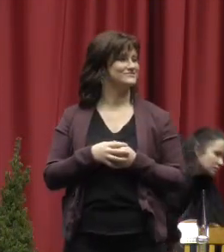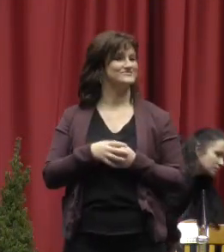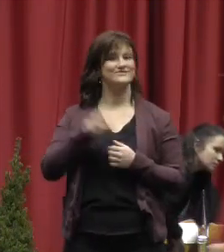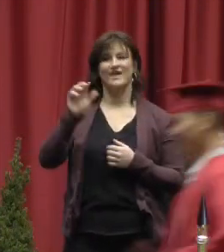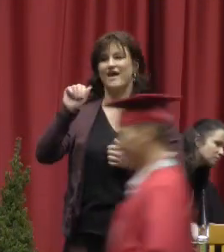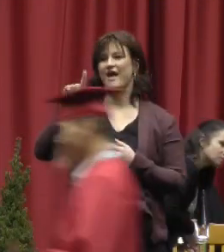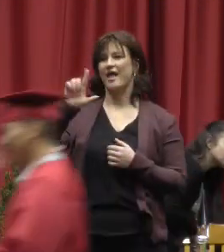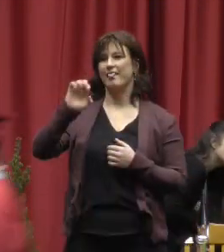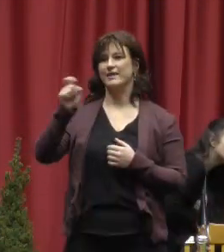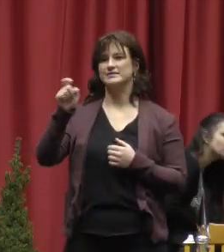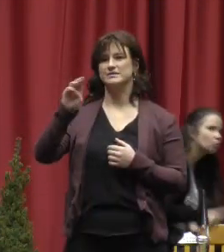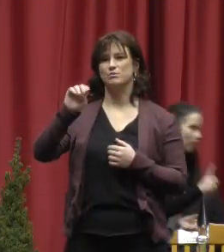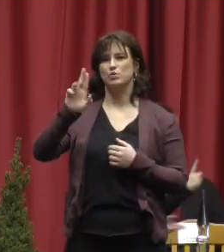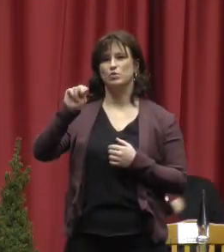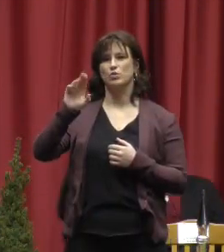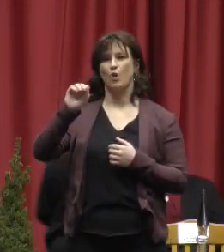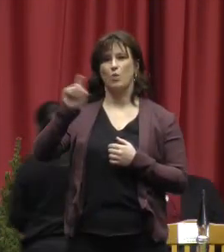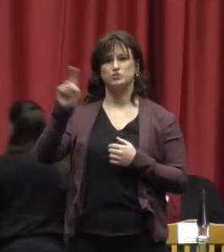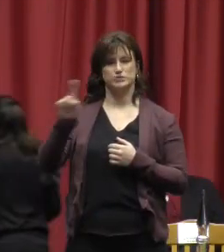Alex Munoz.